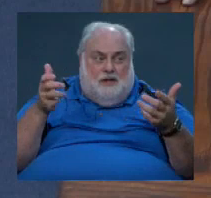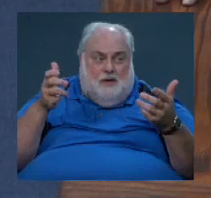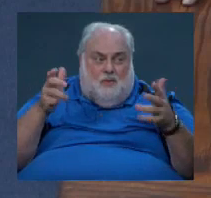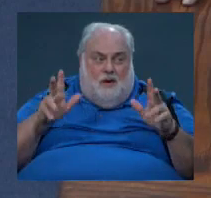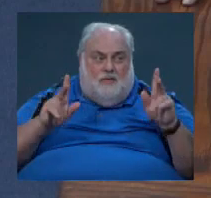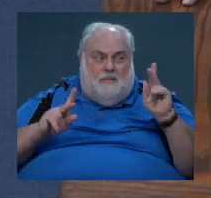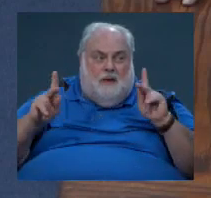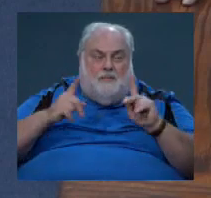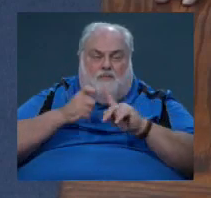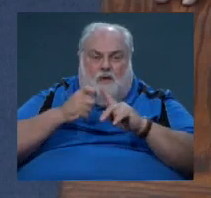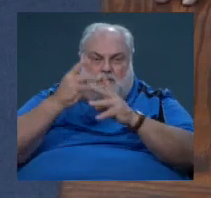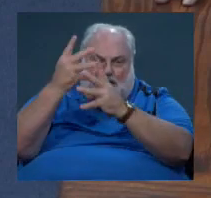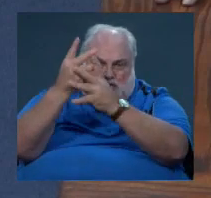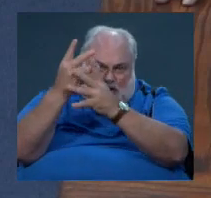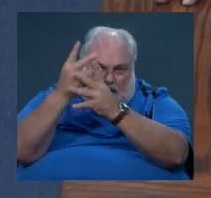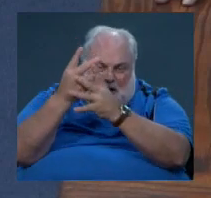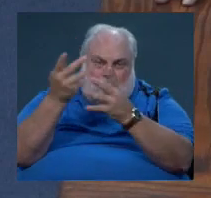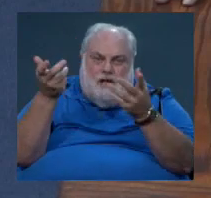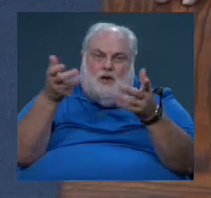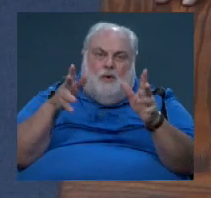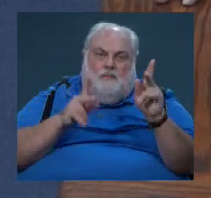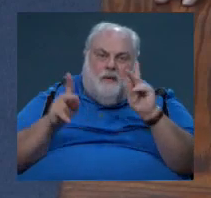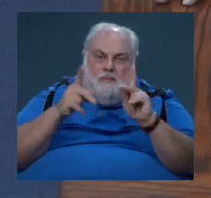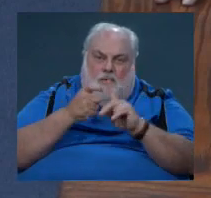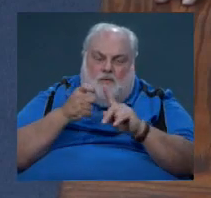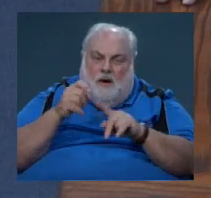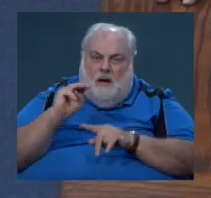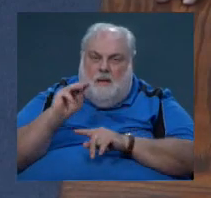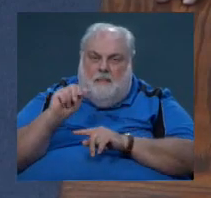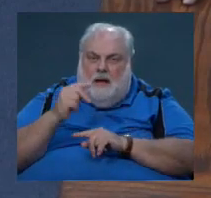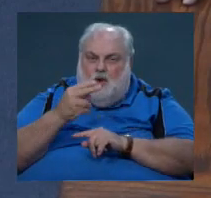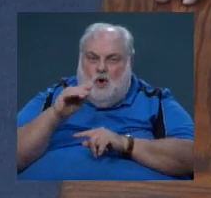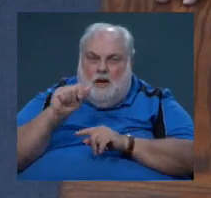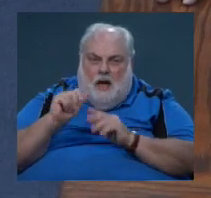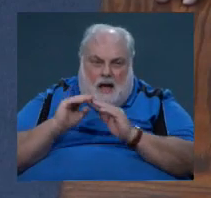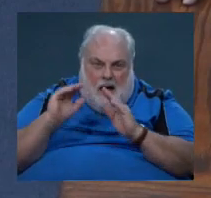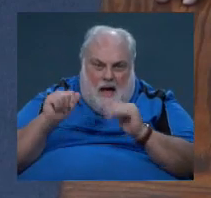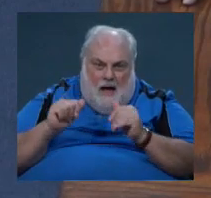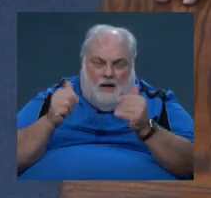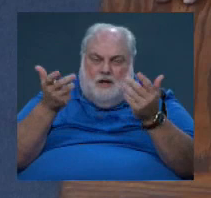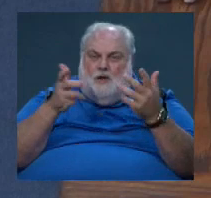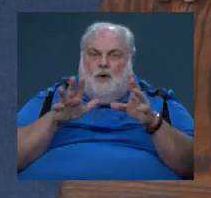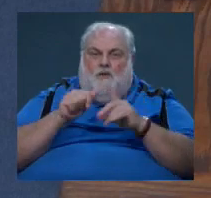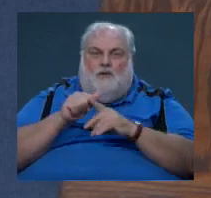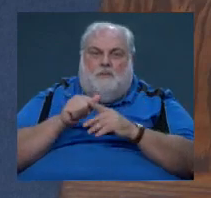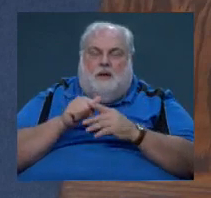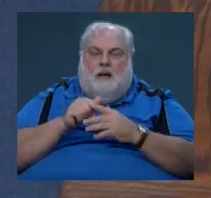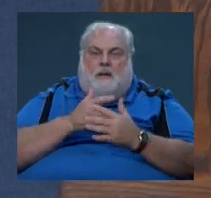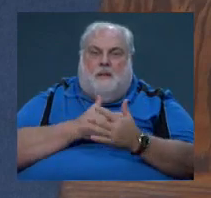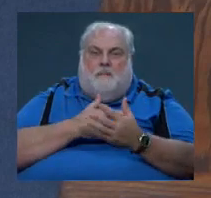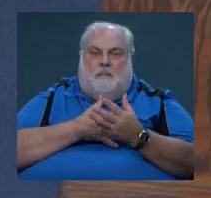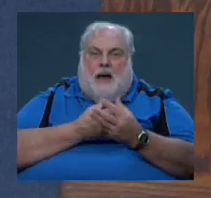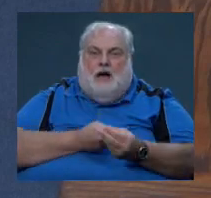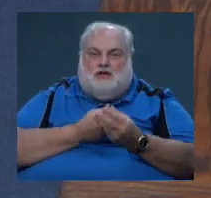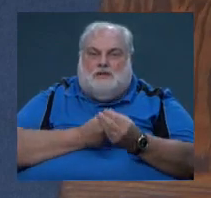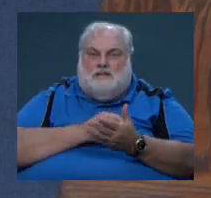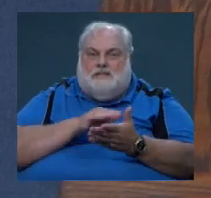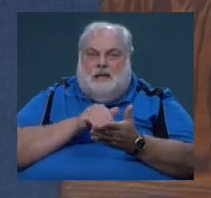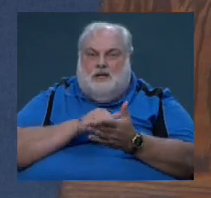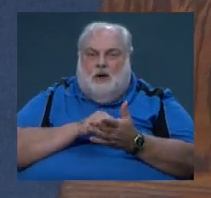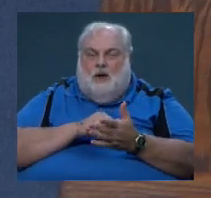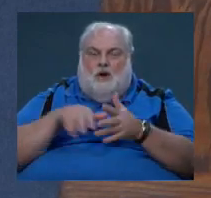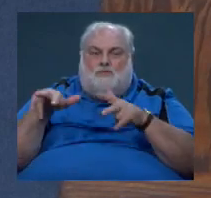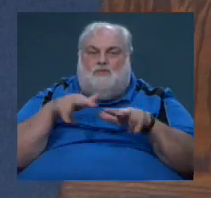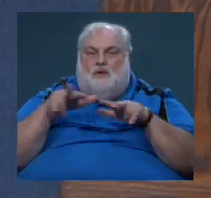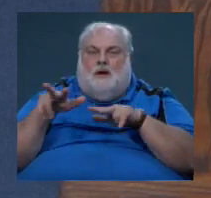the people from the jail, you didn't want people from Magnolia House, you didn't want people from Compassion Center wandering down there and laying out